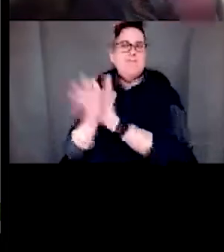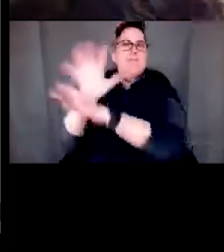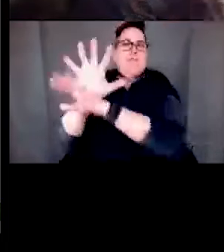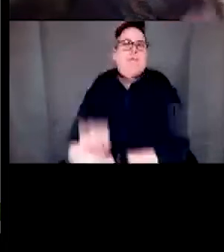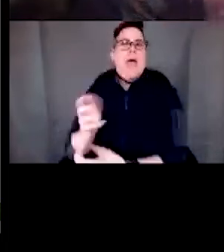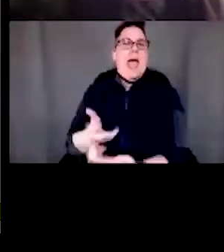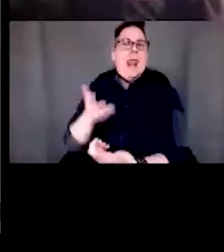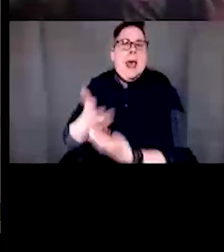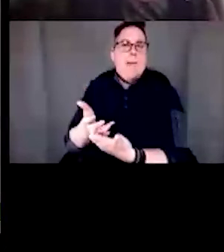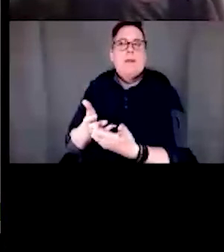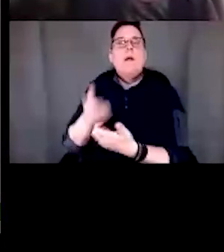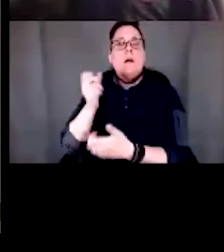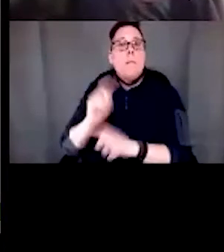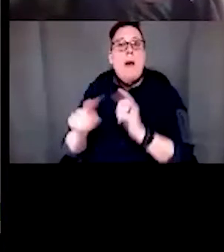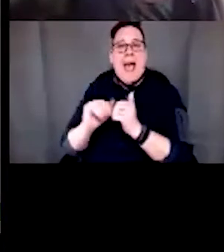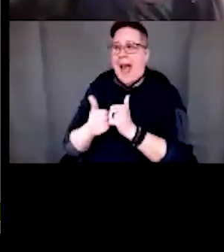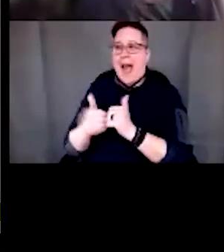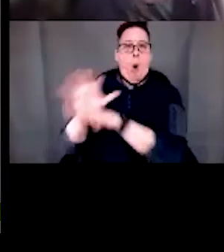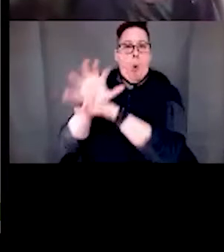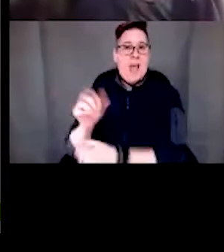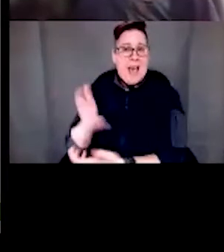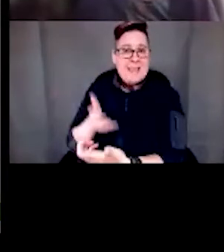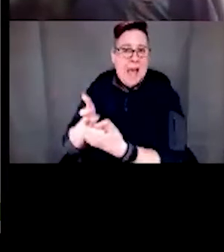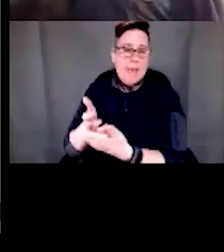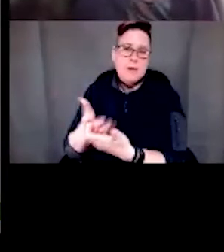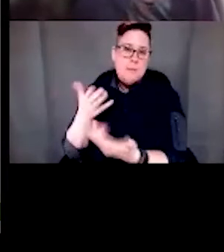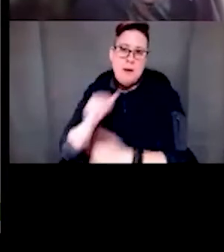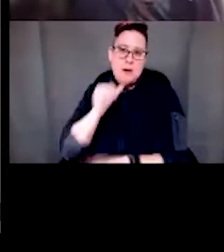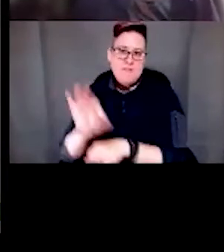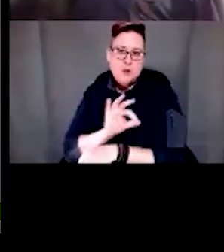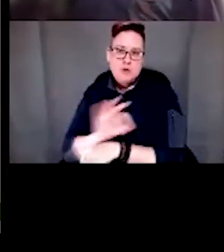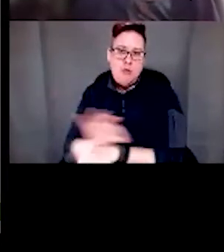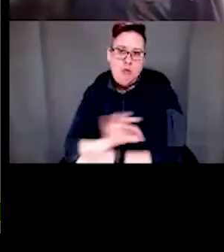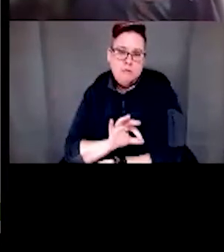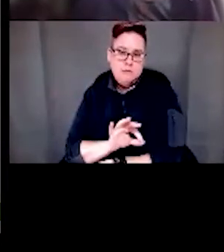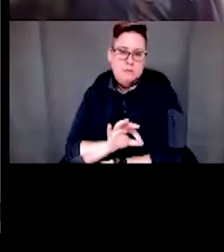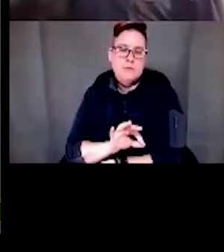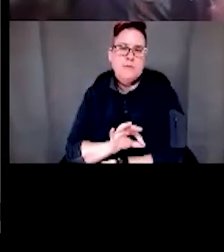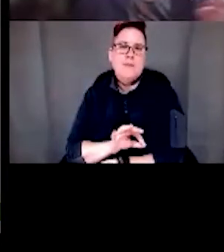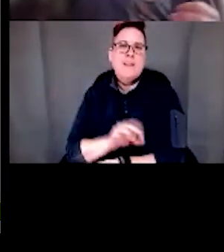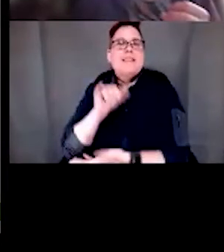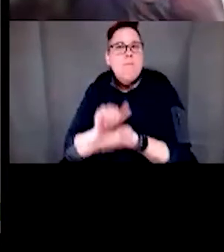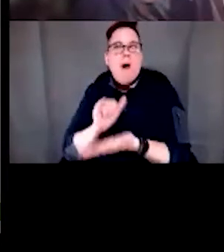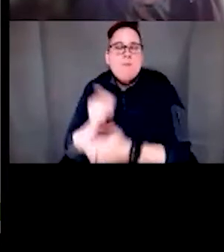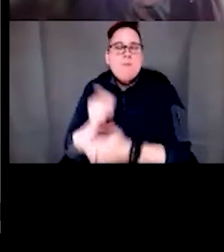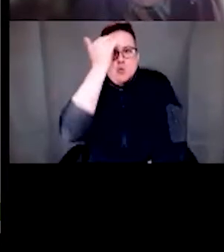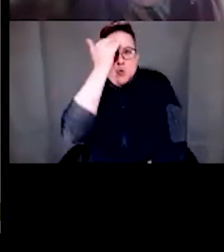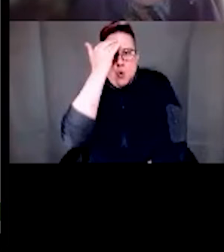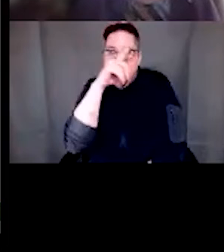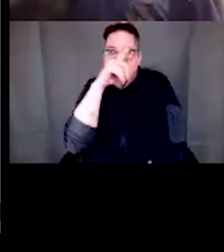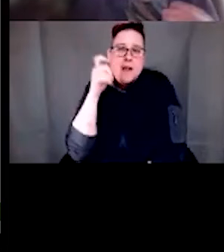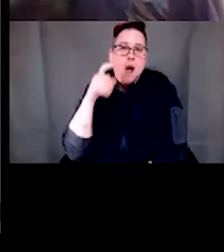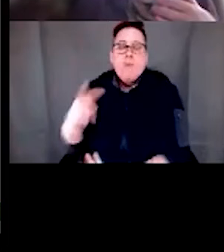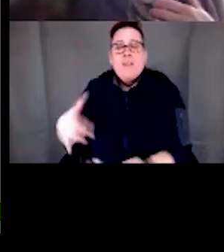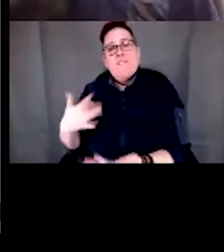the adaptations may have become really dysfunctional. And you can't know that because it gets normalized.